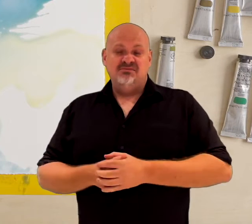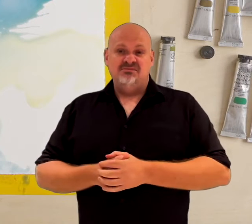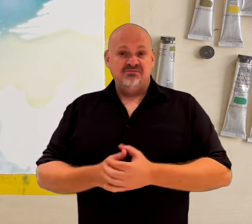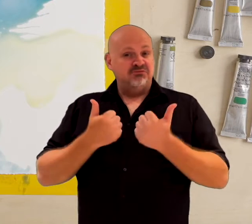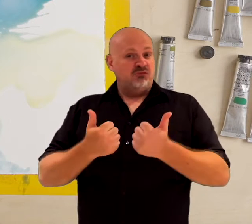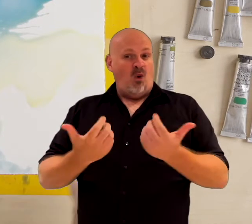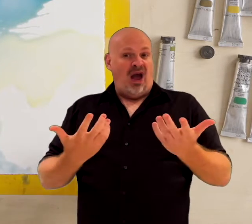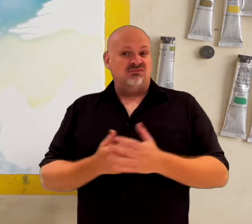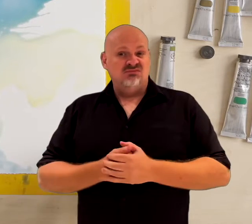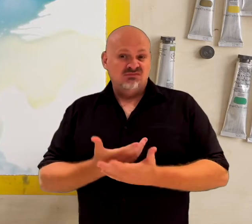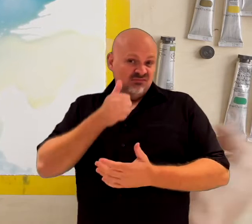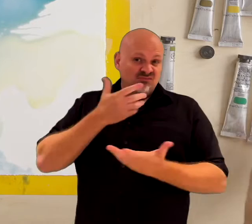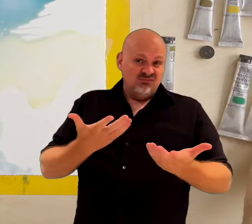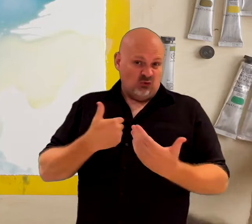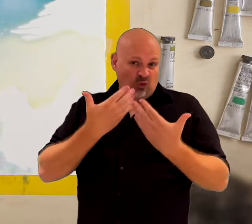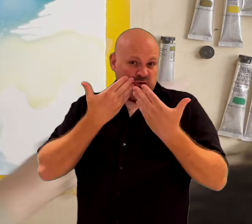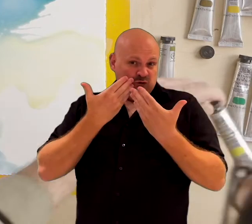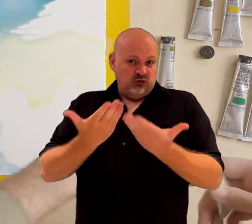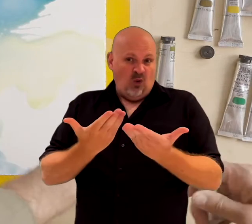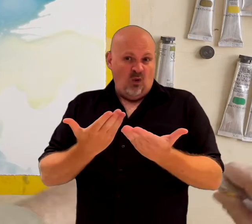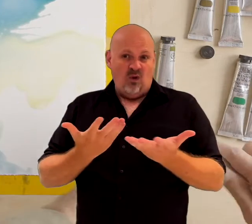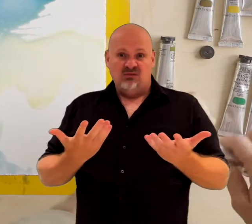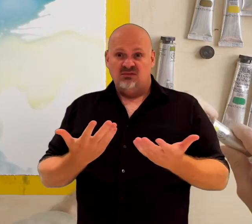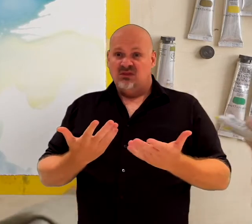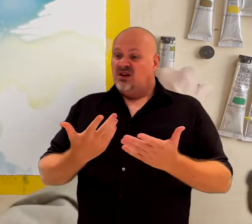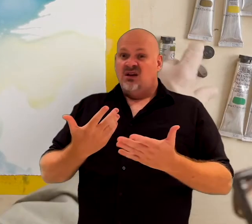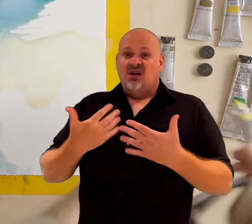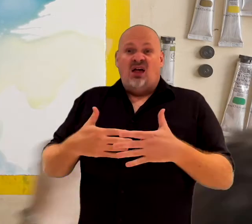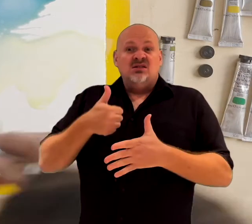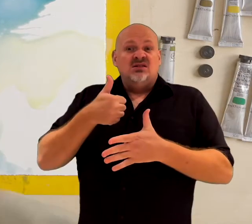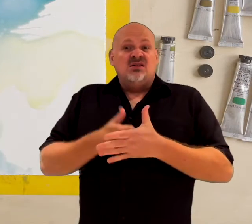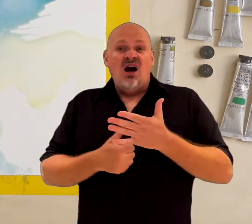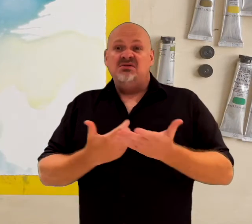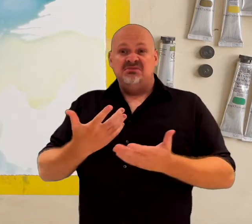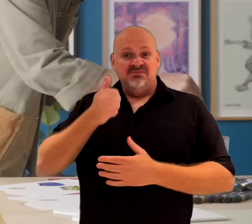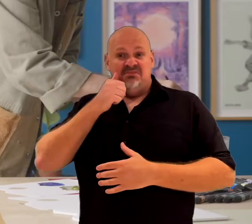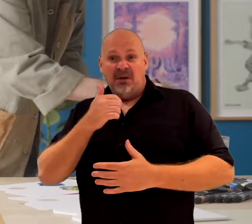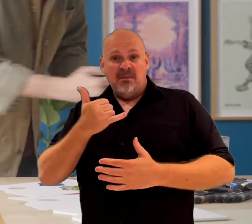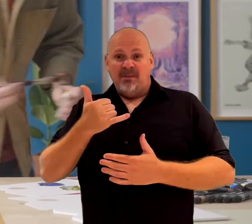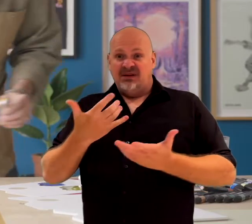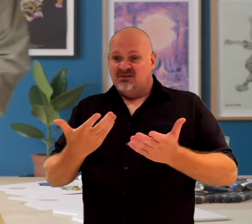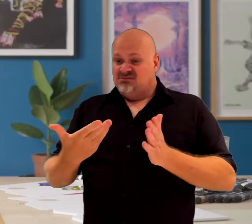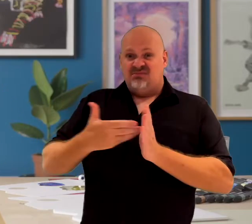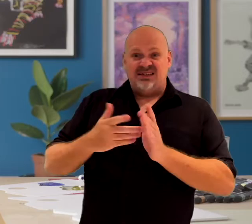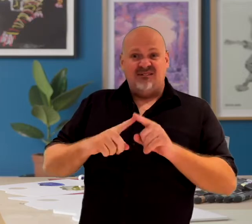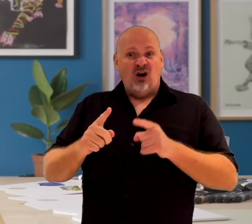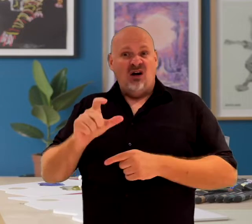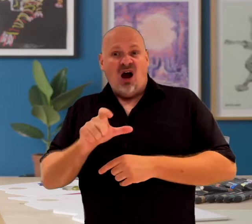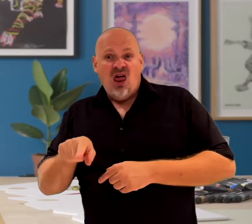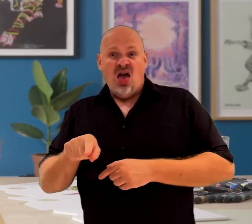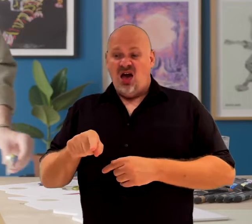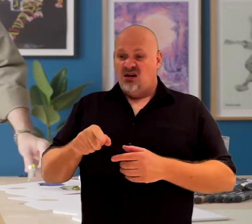you that, just to get started, and, maybe add a little bit of the different color here, just to give it some contrast.